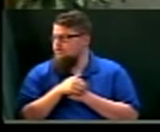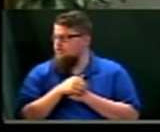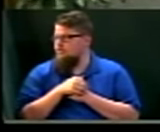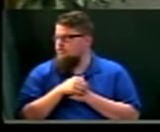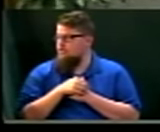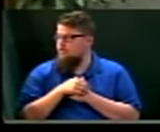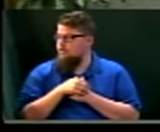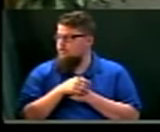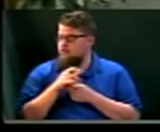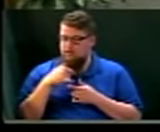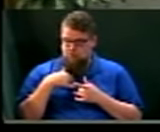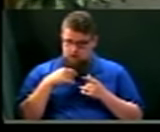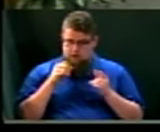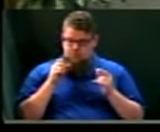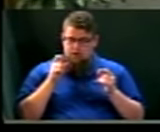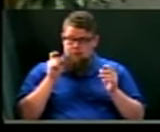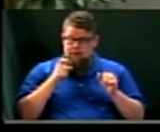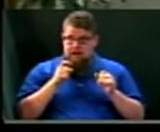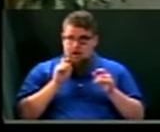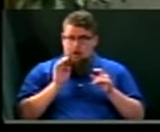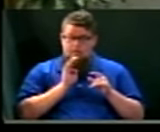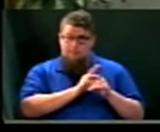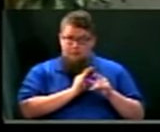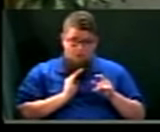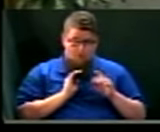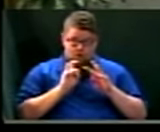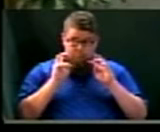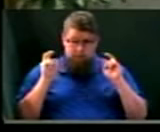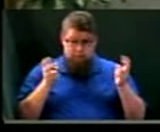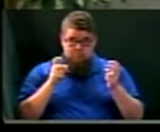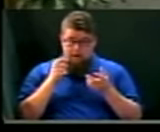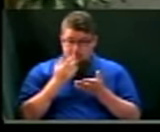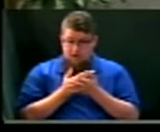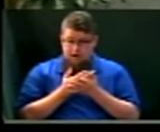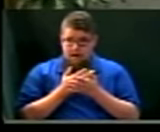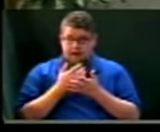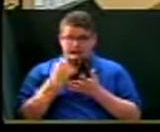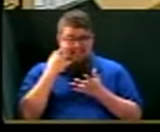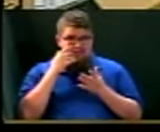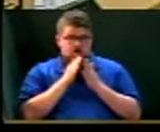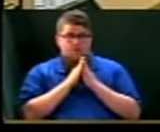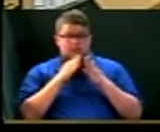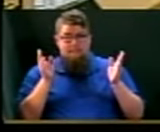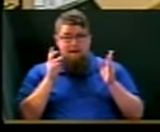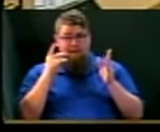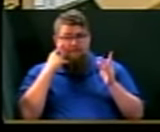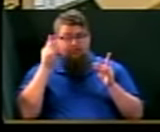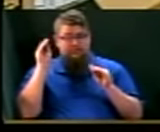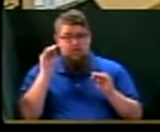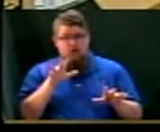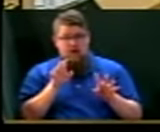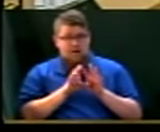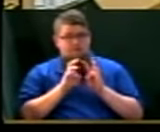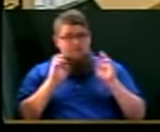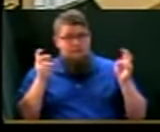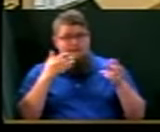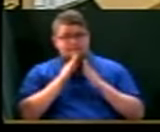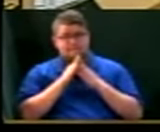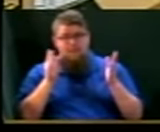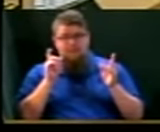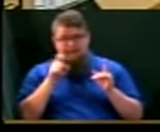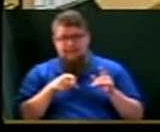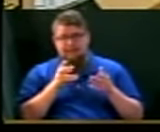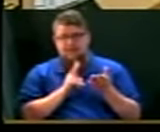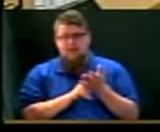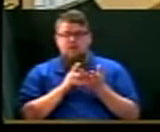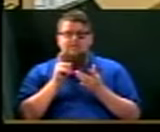approve it individually? I think as a matter of sunshine, it should probably be in public, Mr. Dupler. So we would need to have